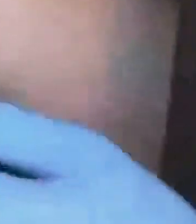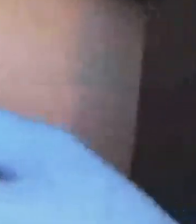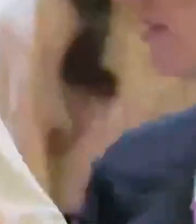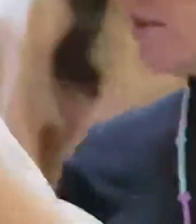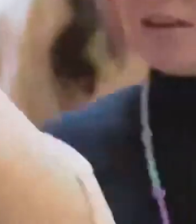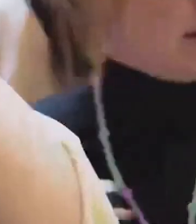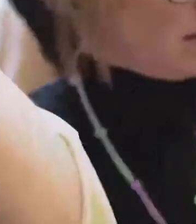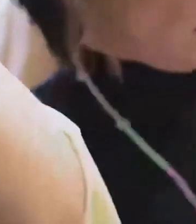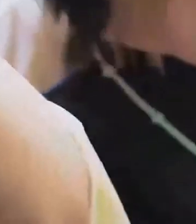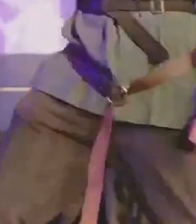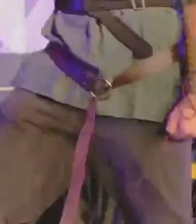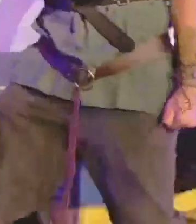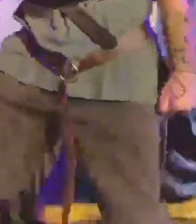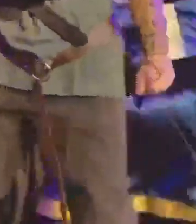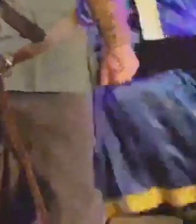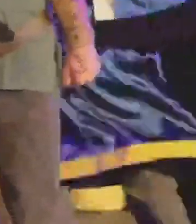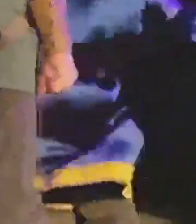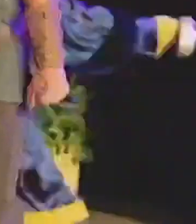the arts,